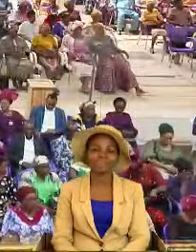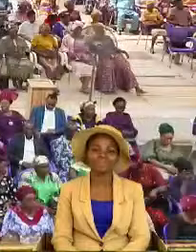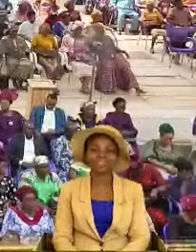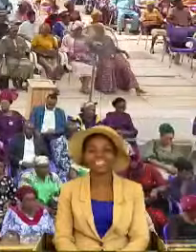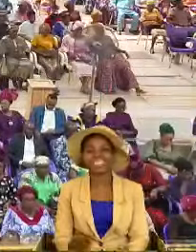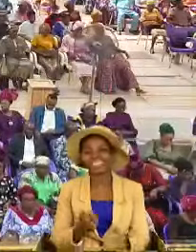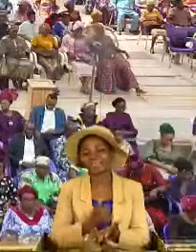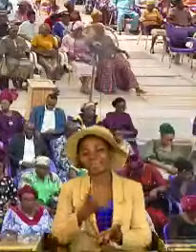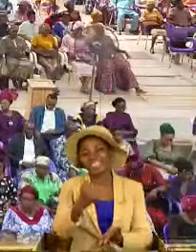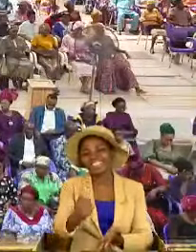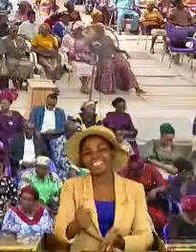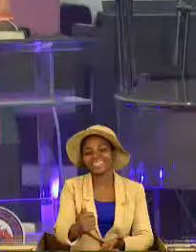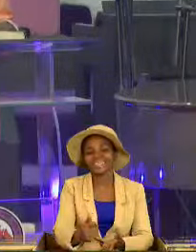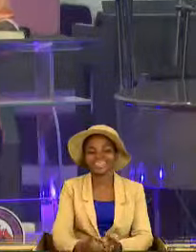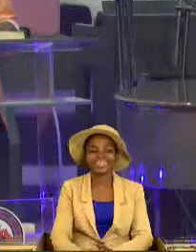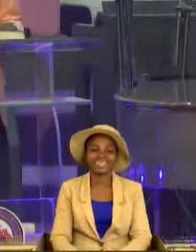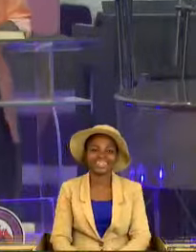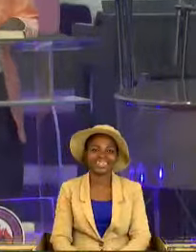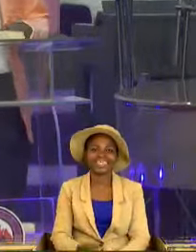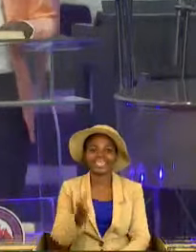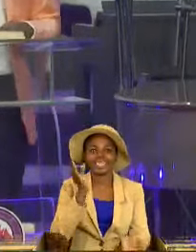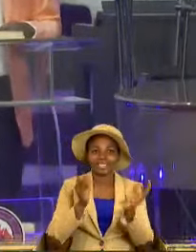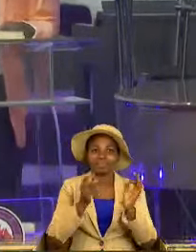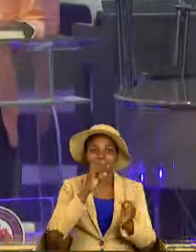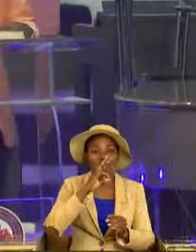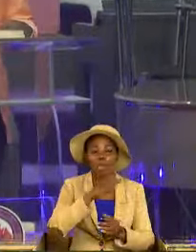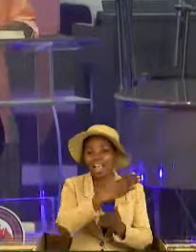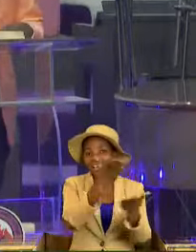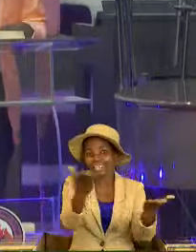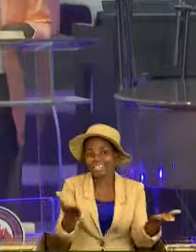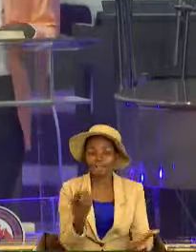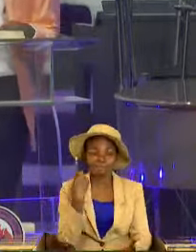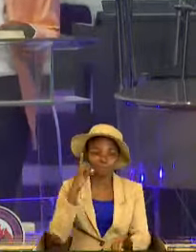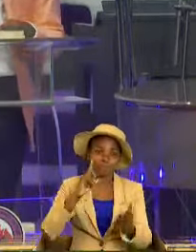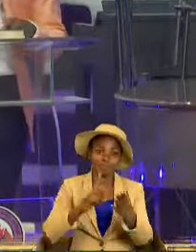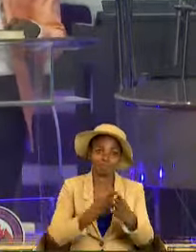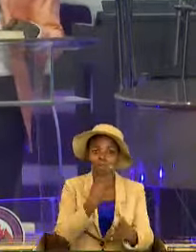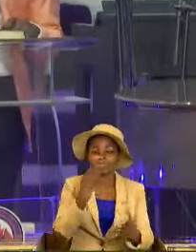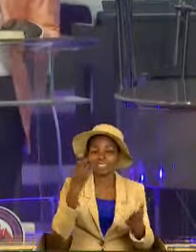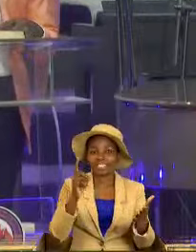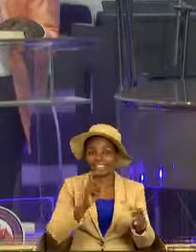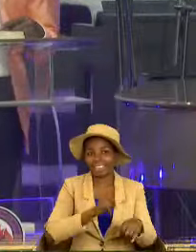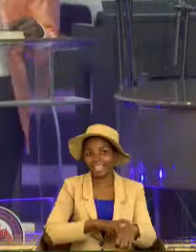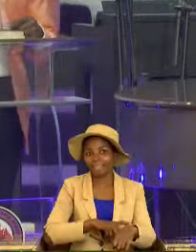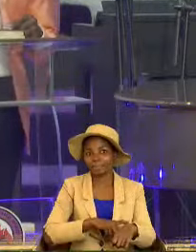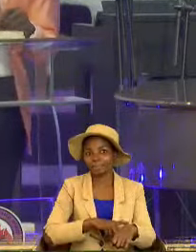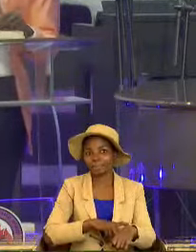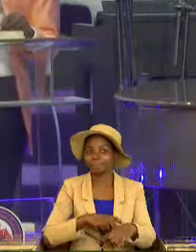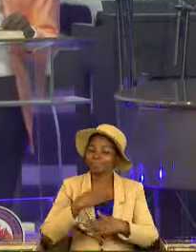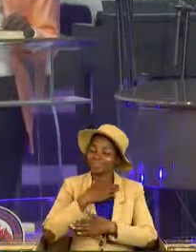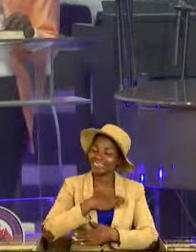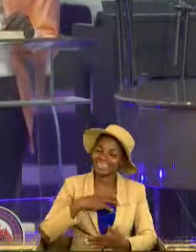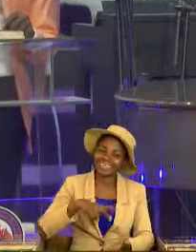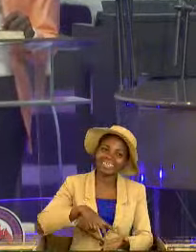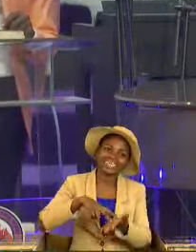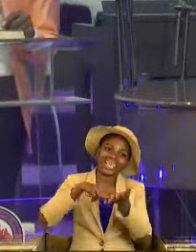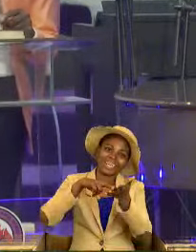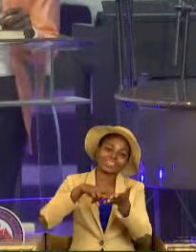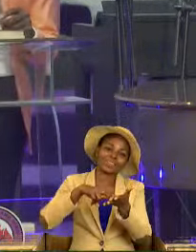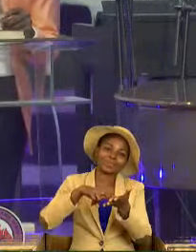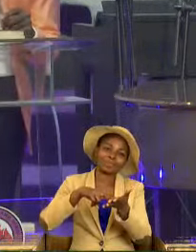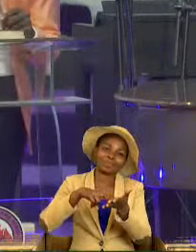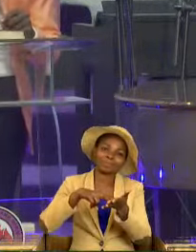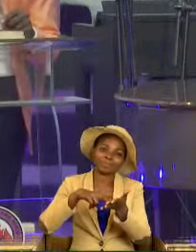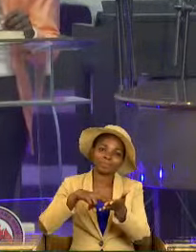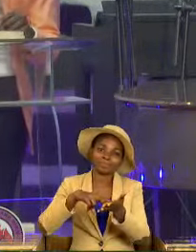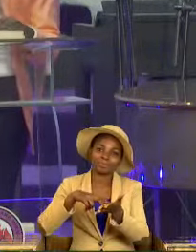amen amen if you worship with us for the first time in today's service can rise to your feet for recognition wherever